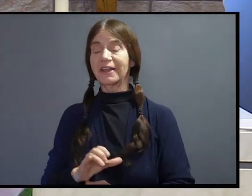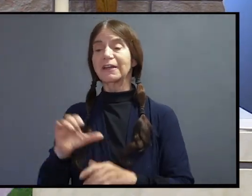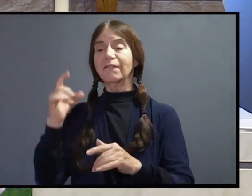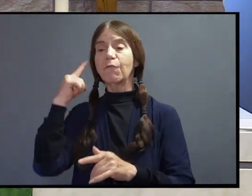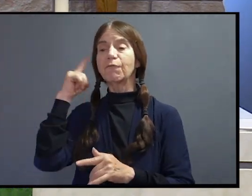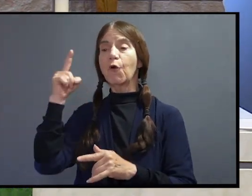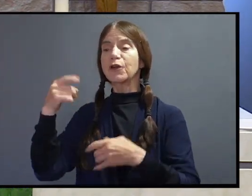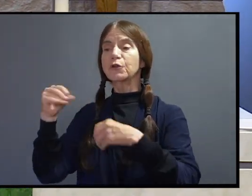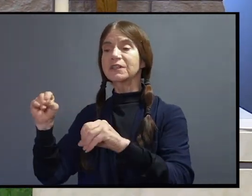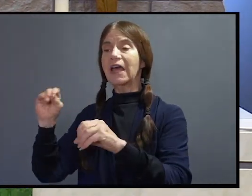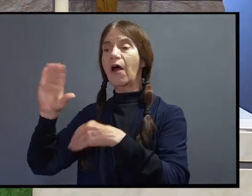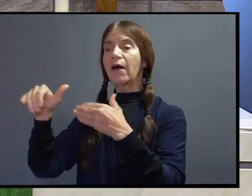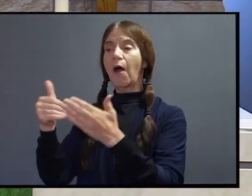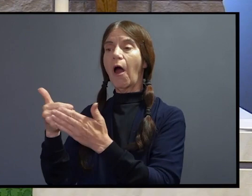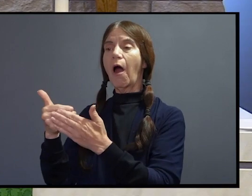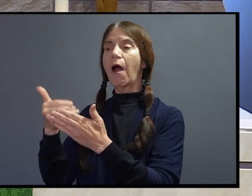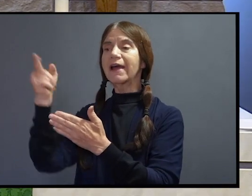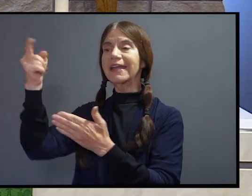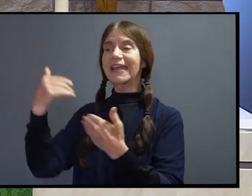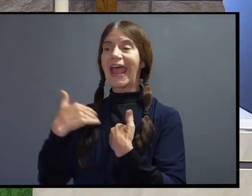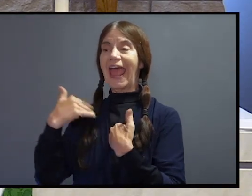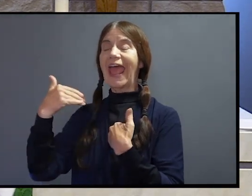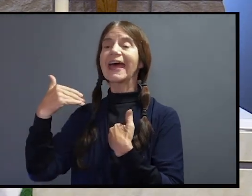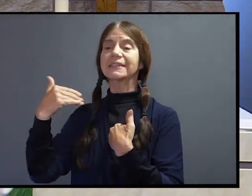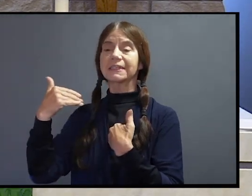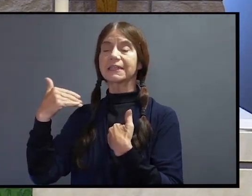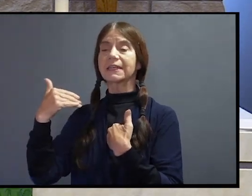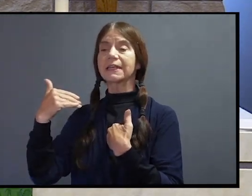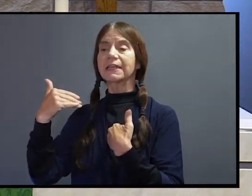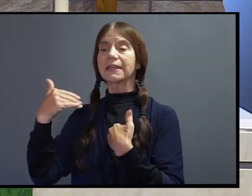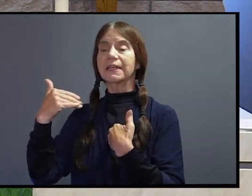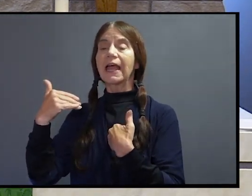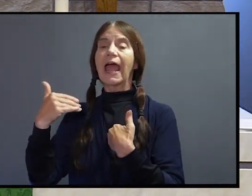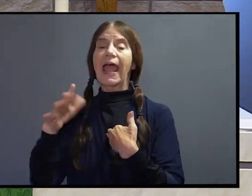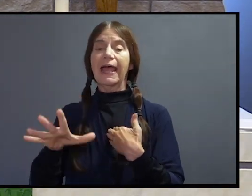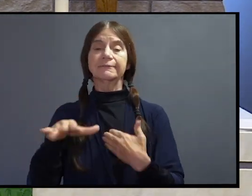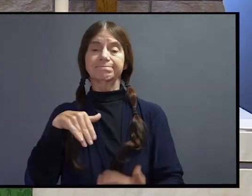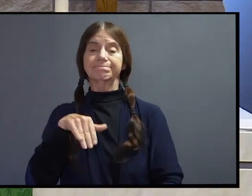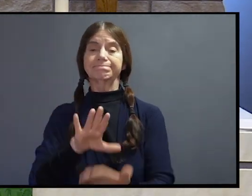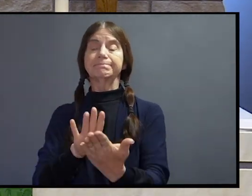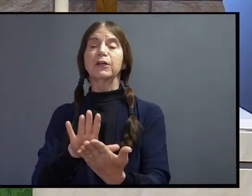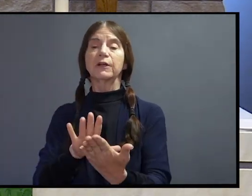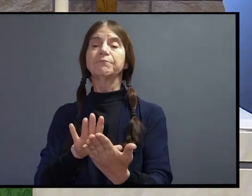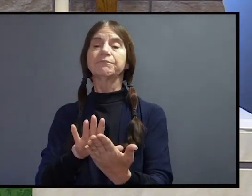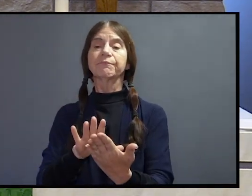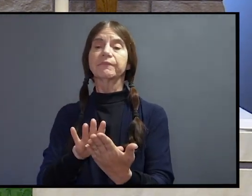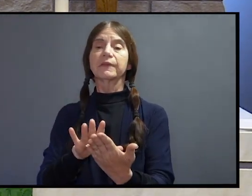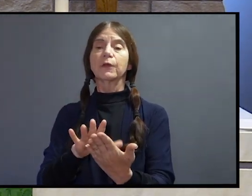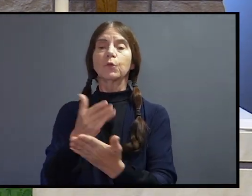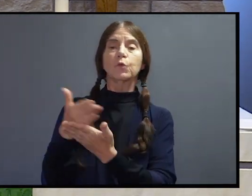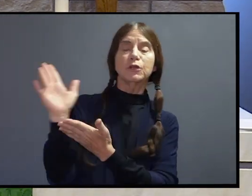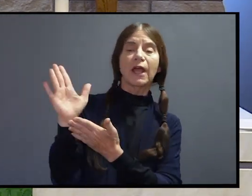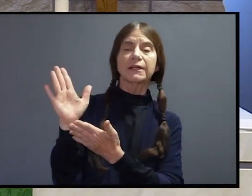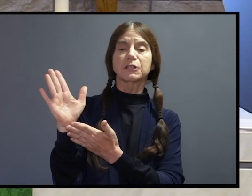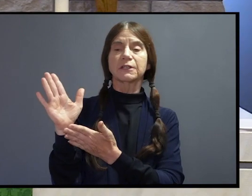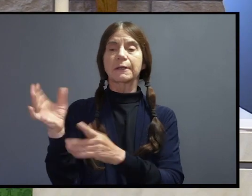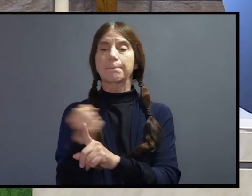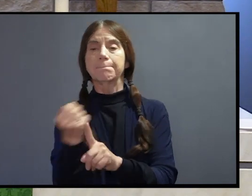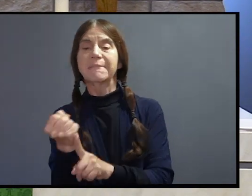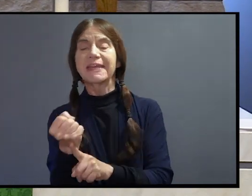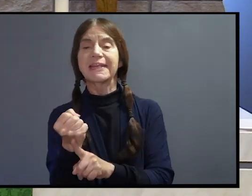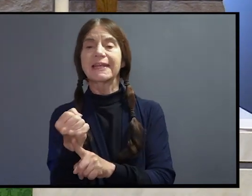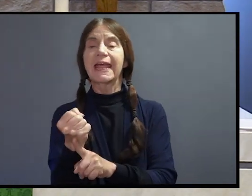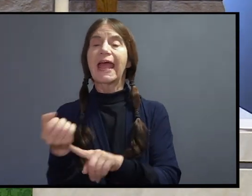that He has to be rejected and tortured and killed because you